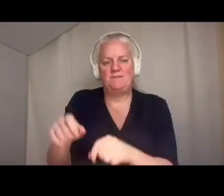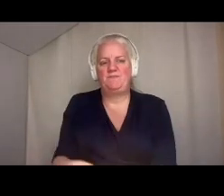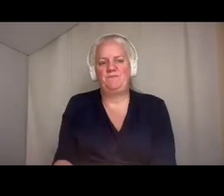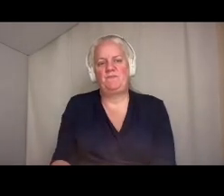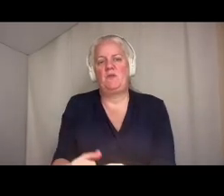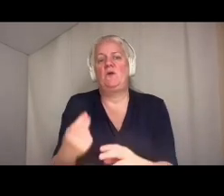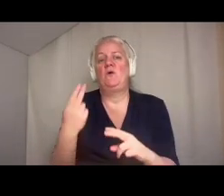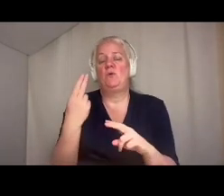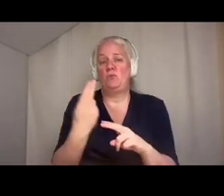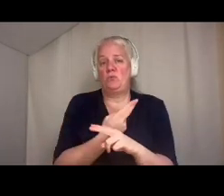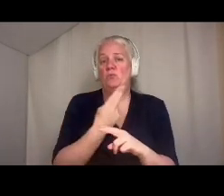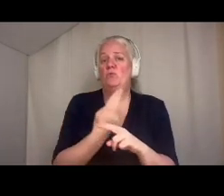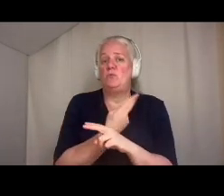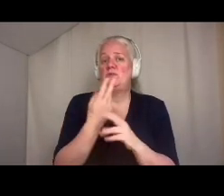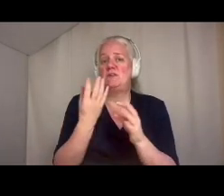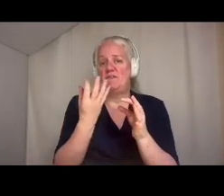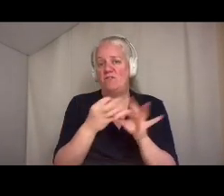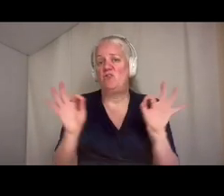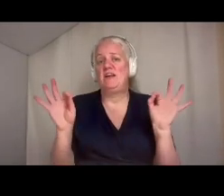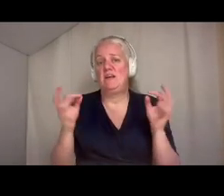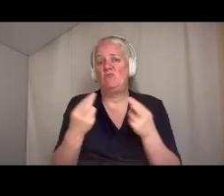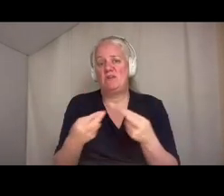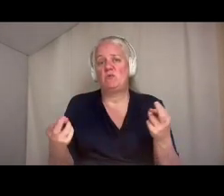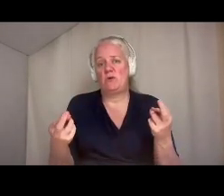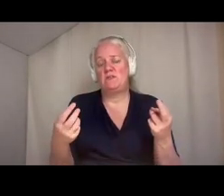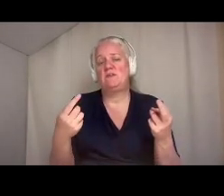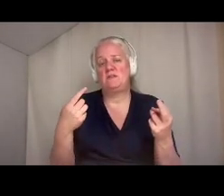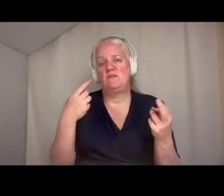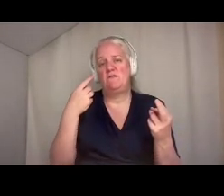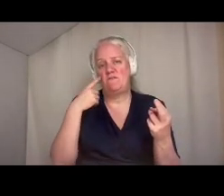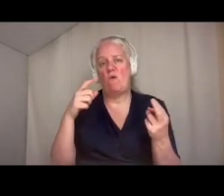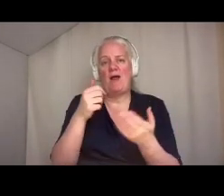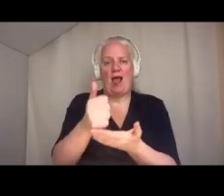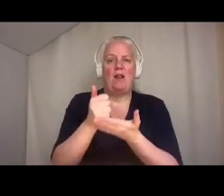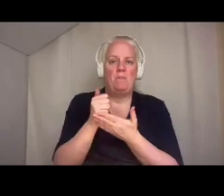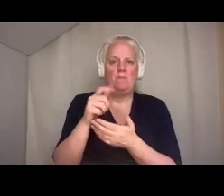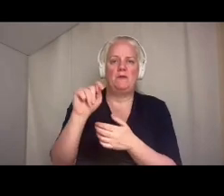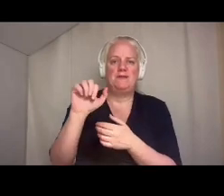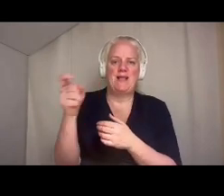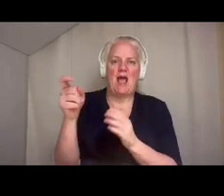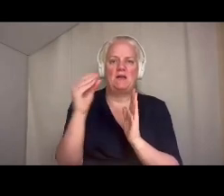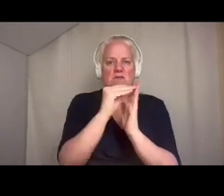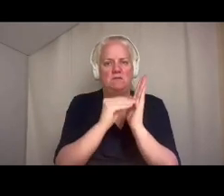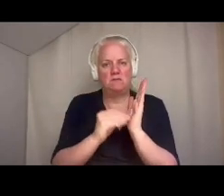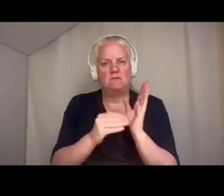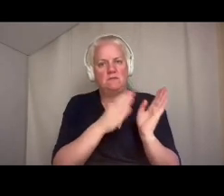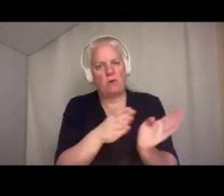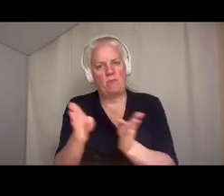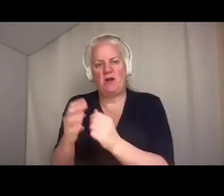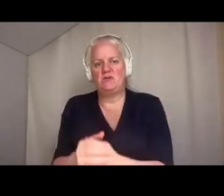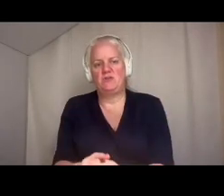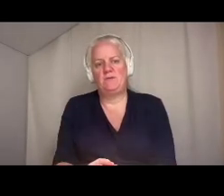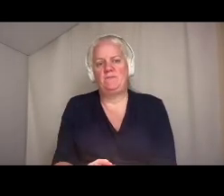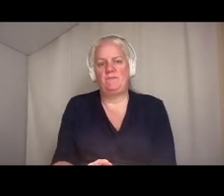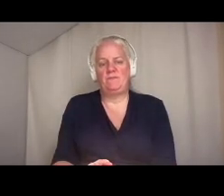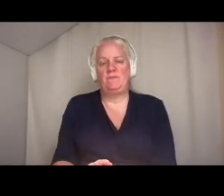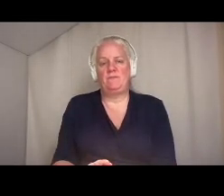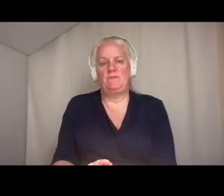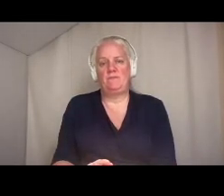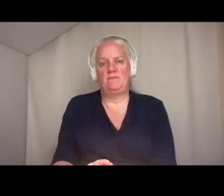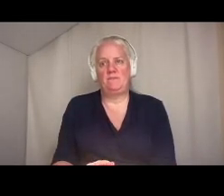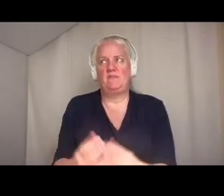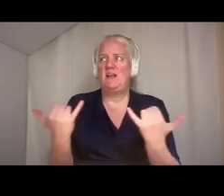preparation. And it is never too late to start saving. So start saving today to build your